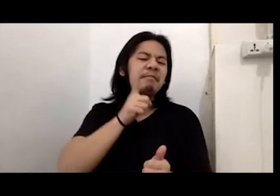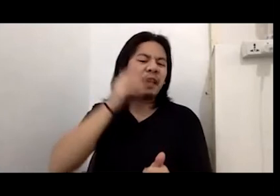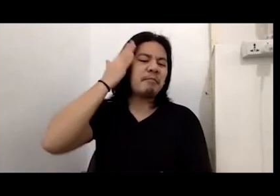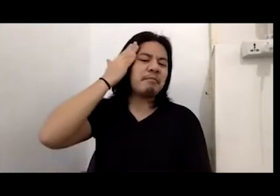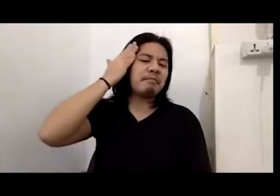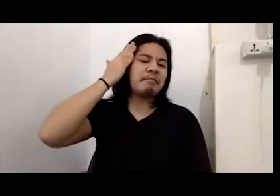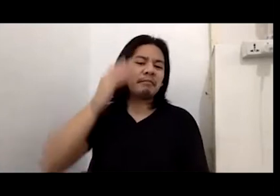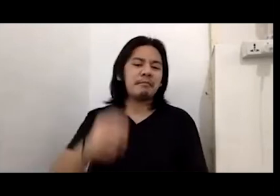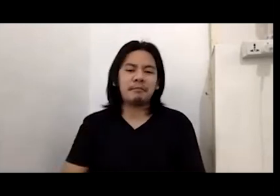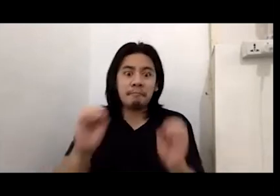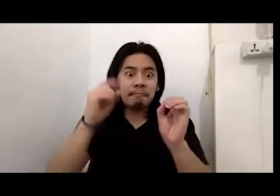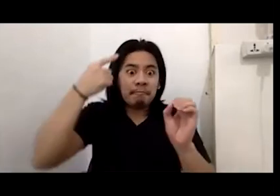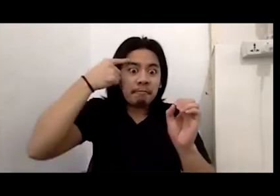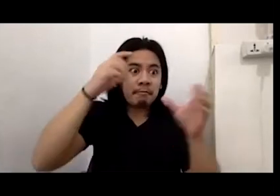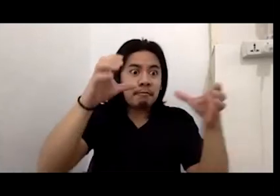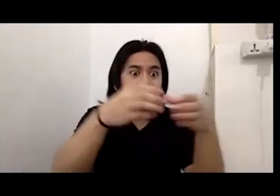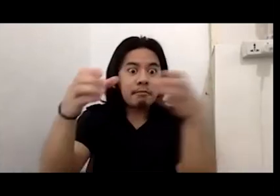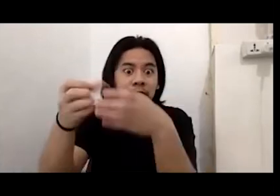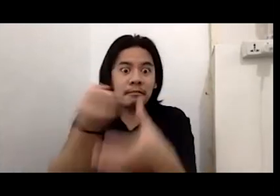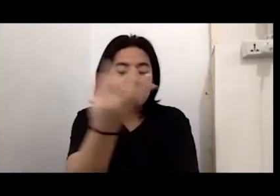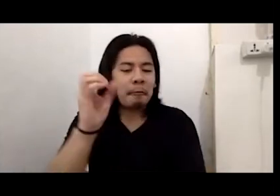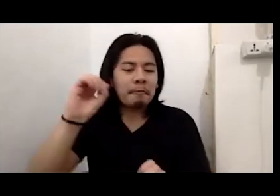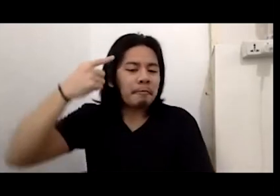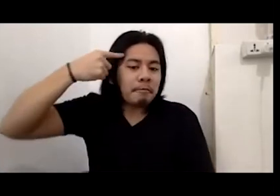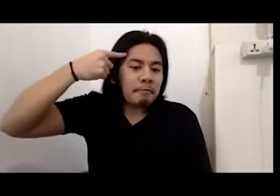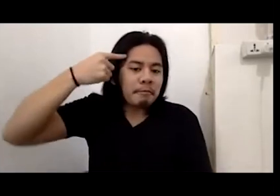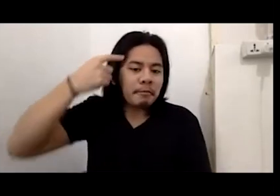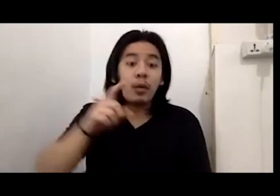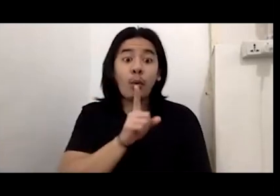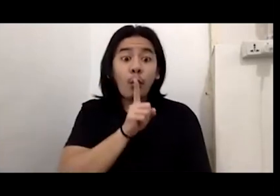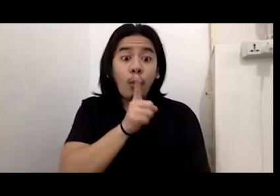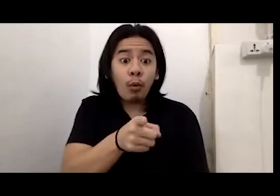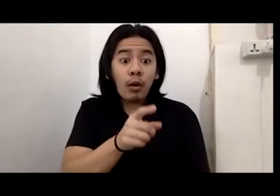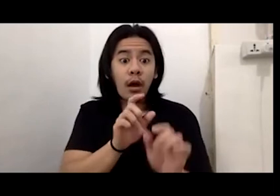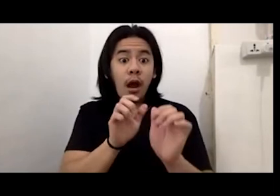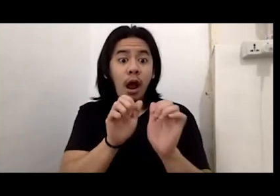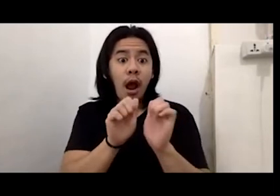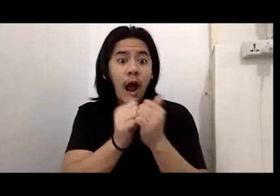So in a family, it composes of a father, mother, and children.